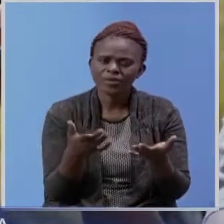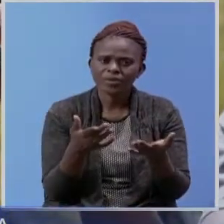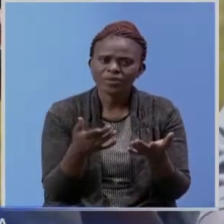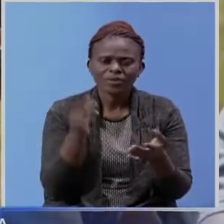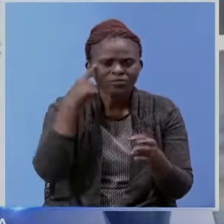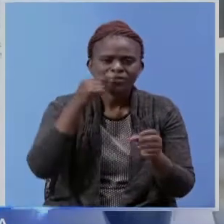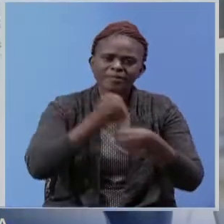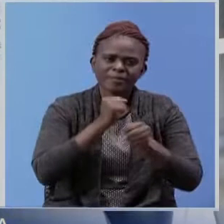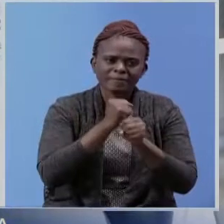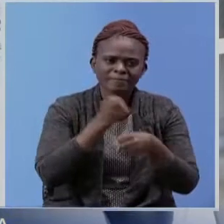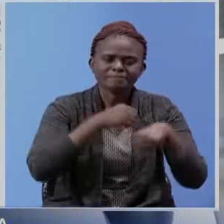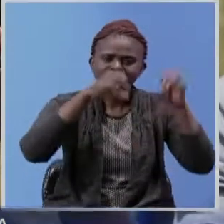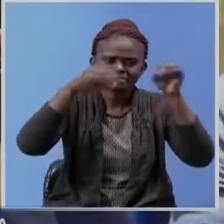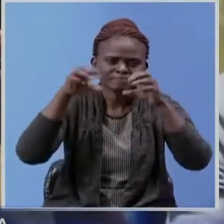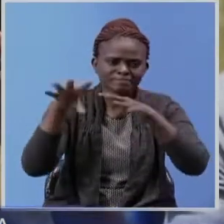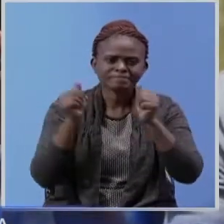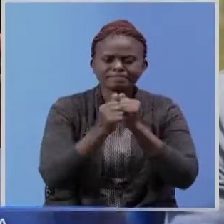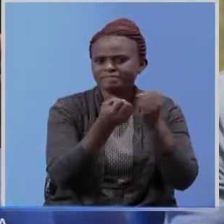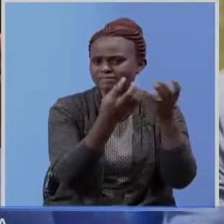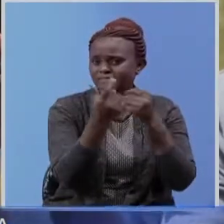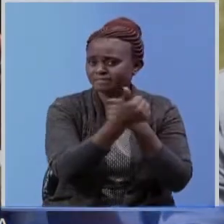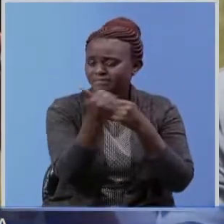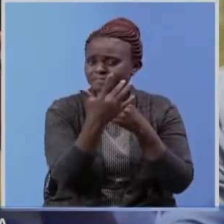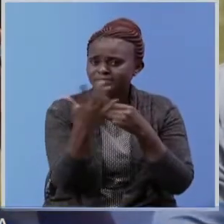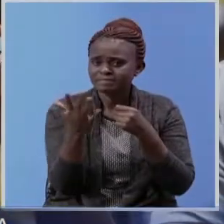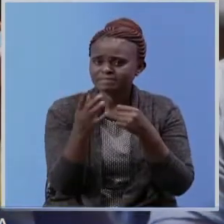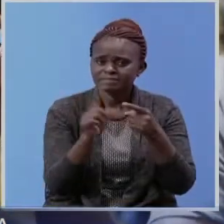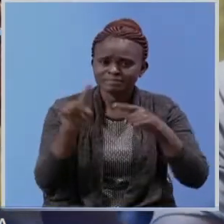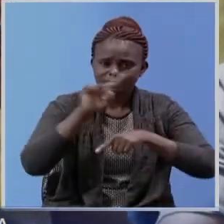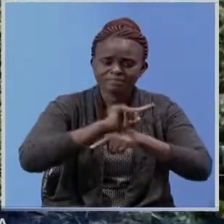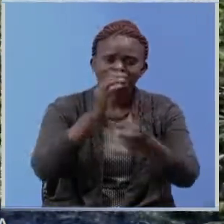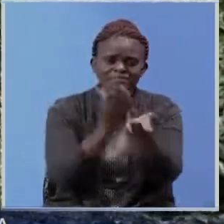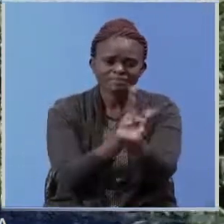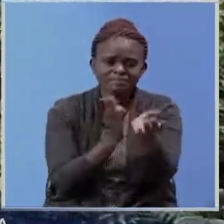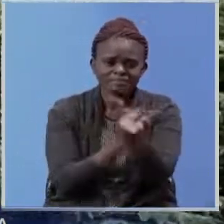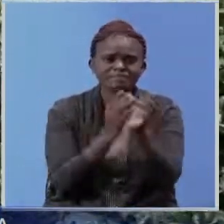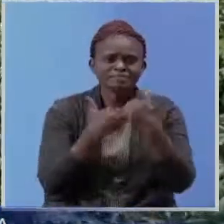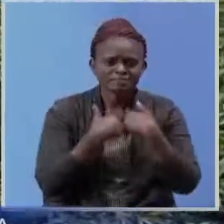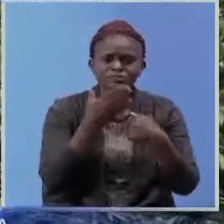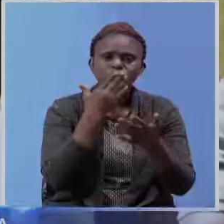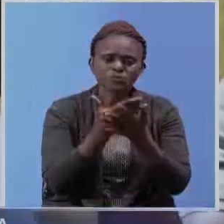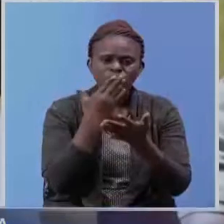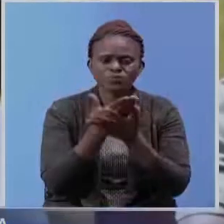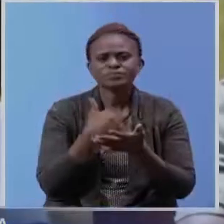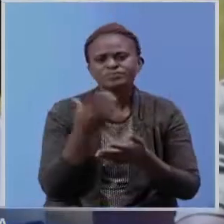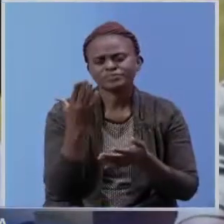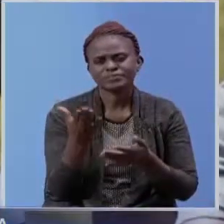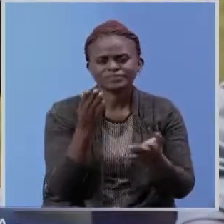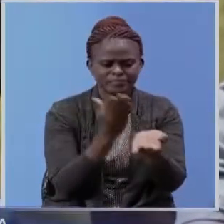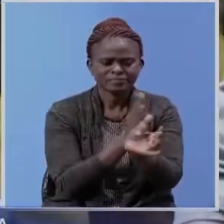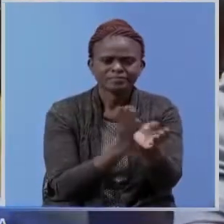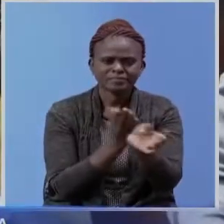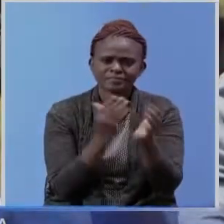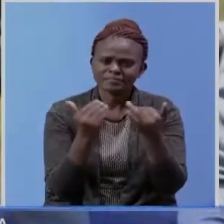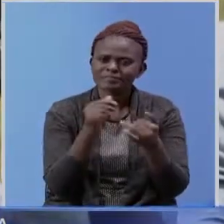the production of electricity and many other uses. Today, cassava has come of age. Cassava is